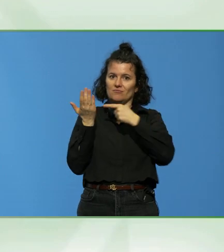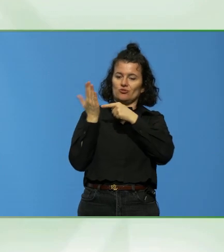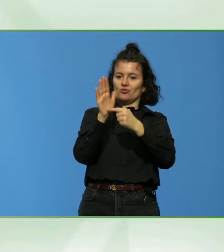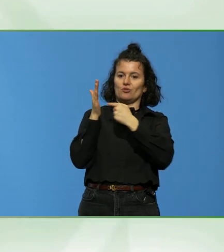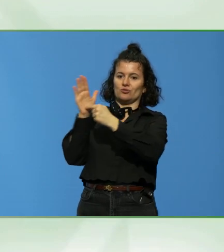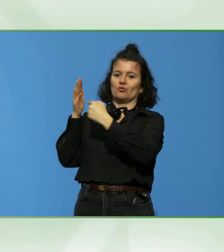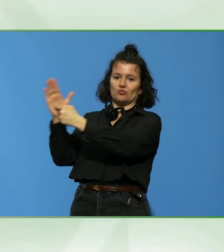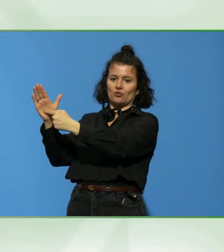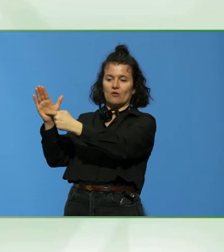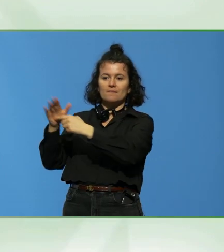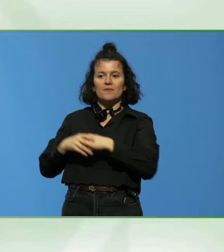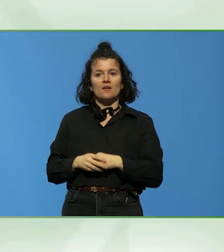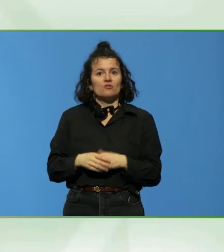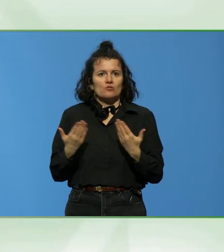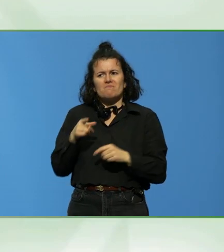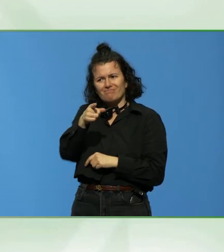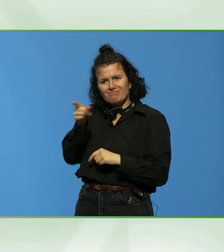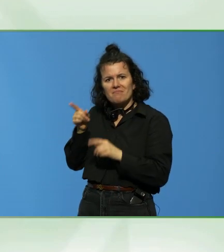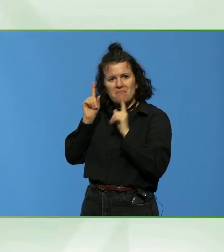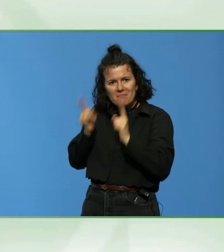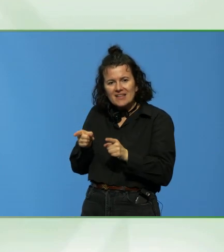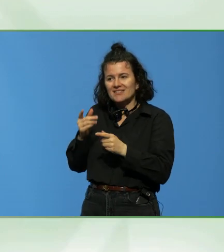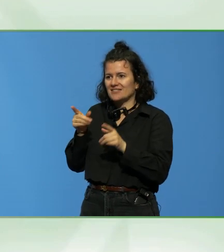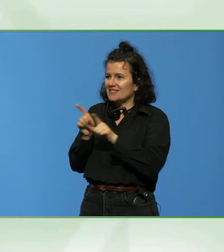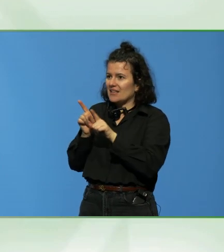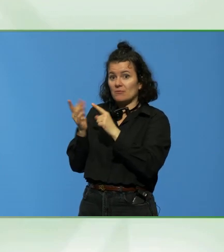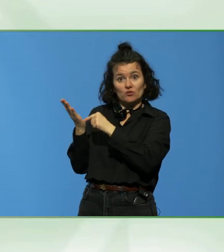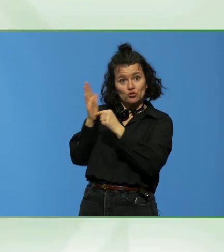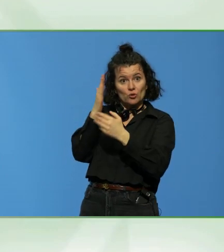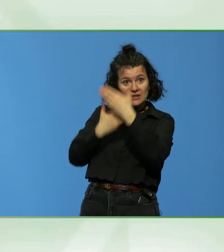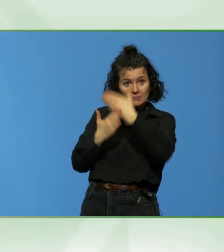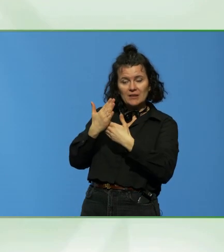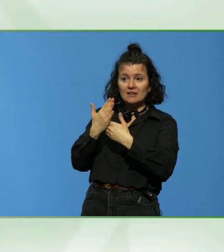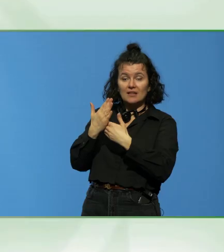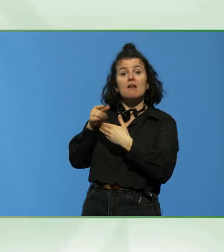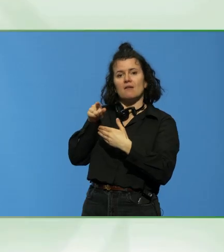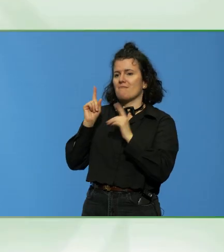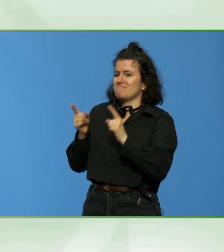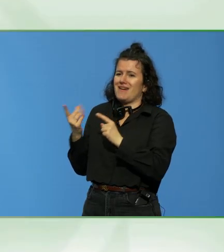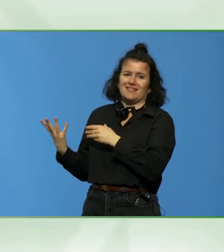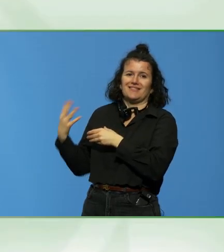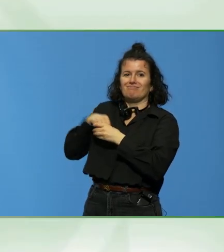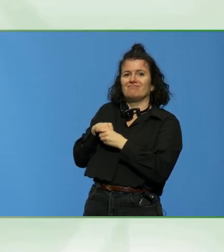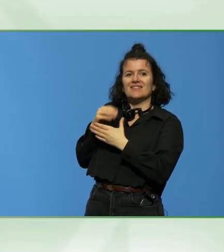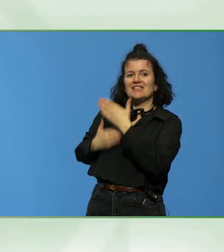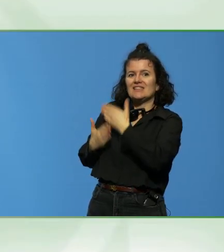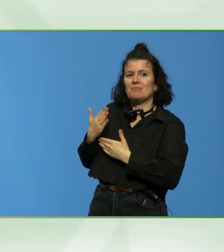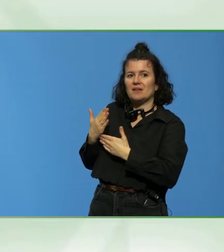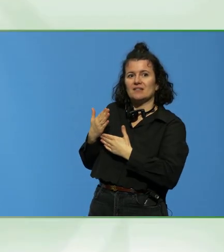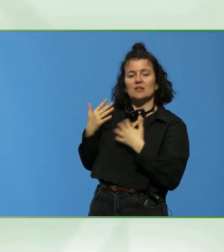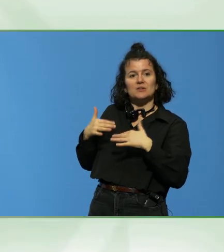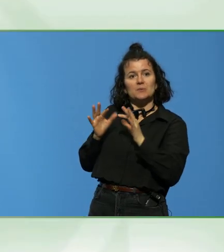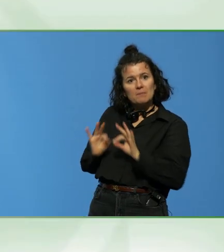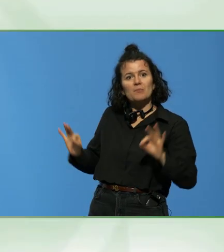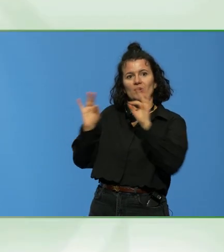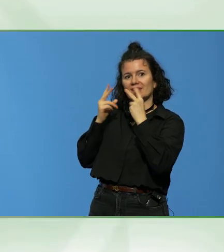sources, and the voice matters. Thank you for that, Irmgarda. Looking around the room, looking for hands, we have